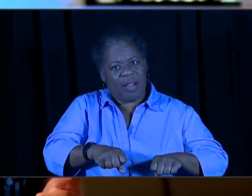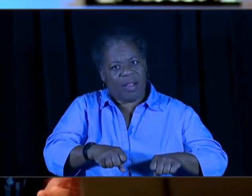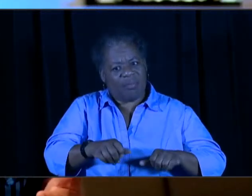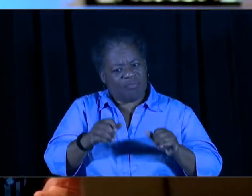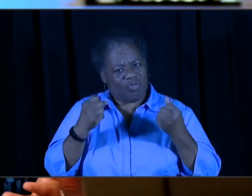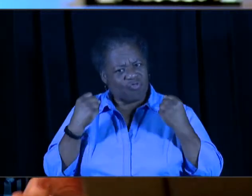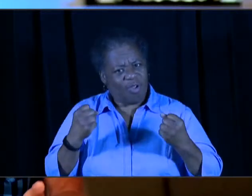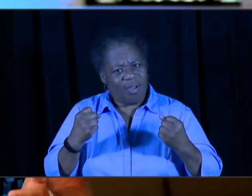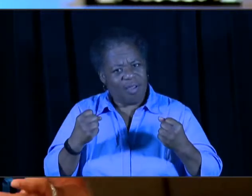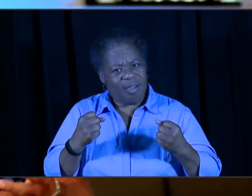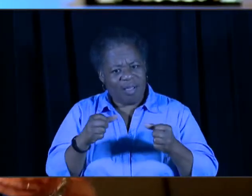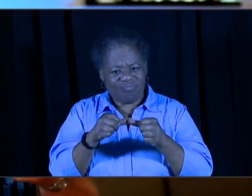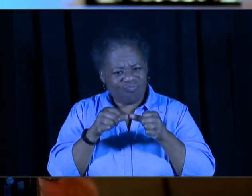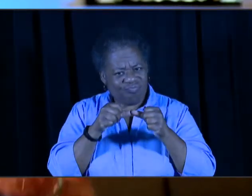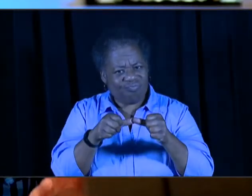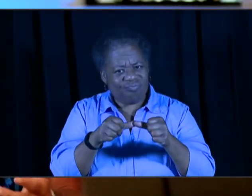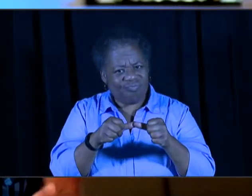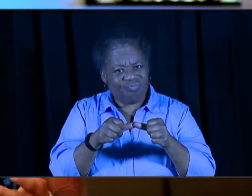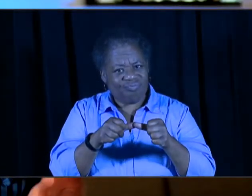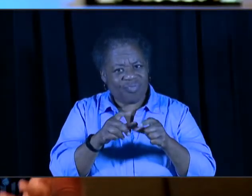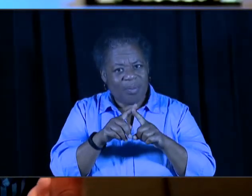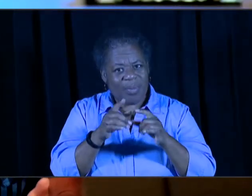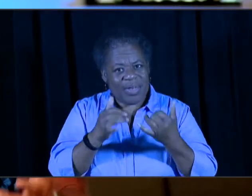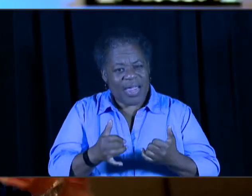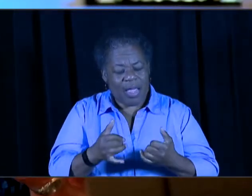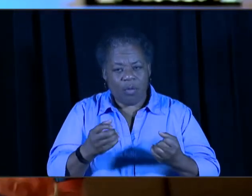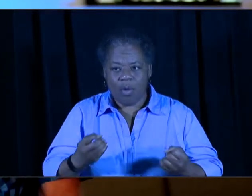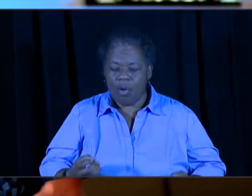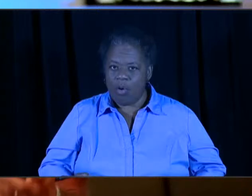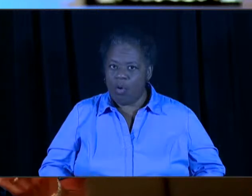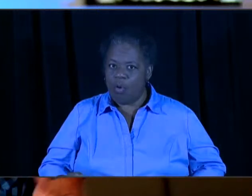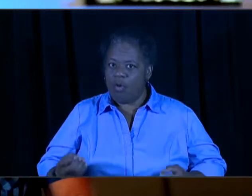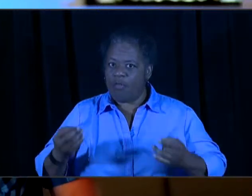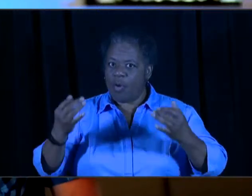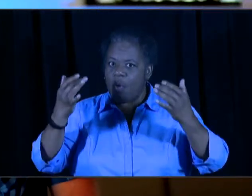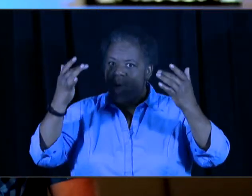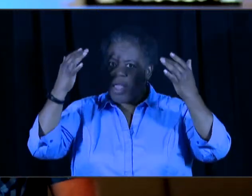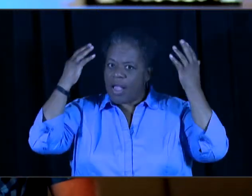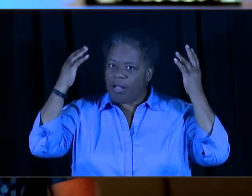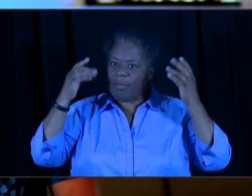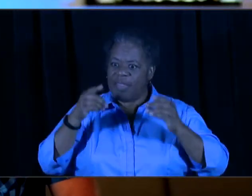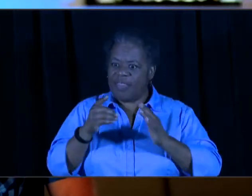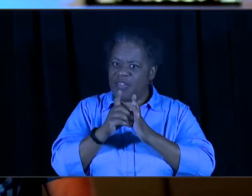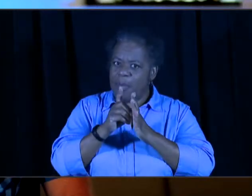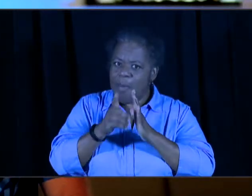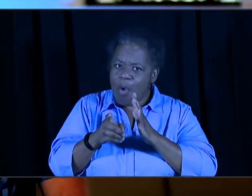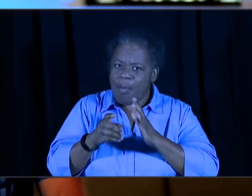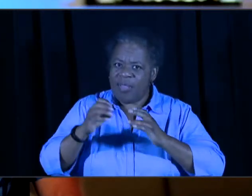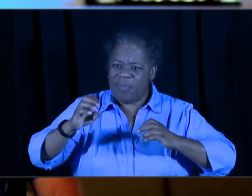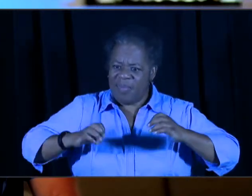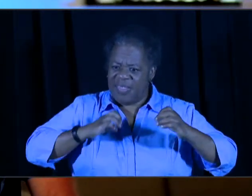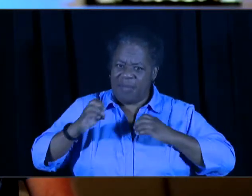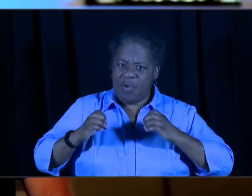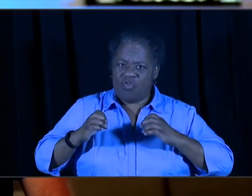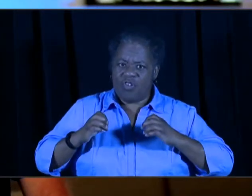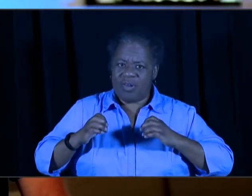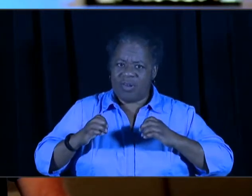unflappable. And suddenly he seems to be overwhelmed by this moment, by the emotion and the circumstances.